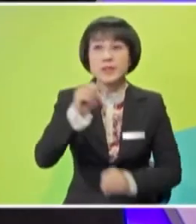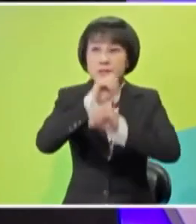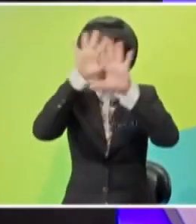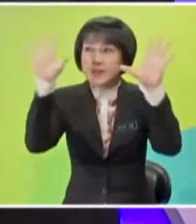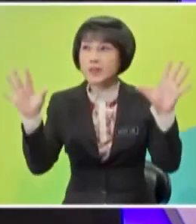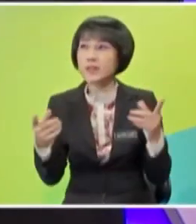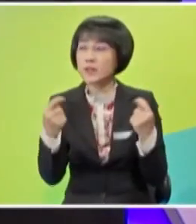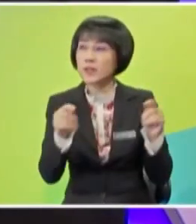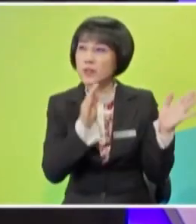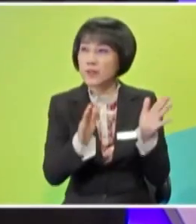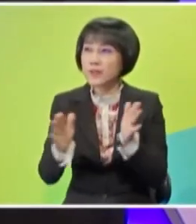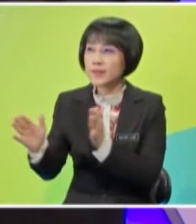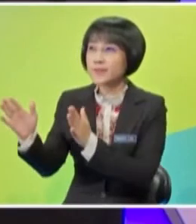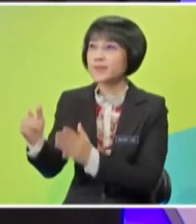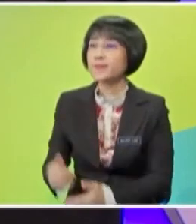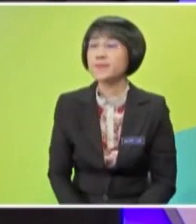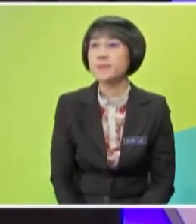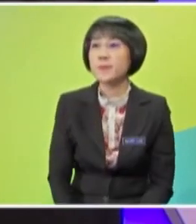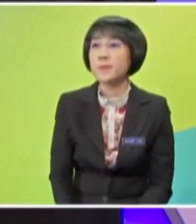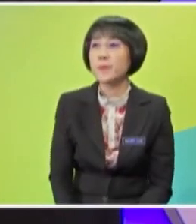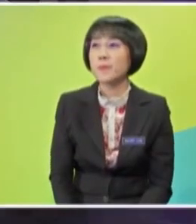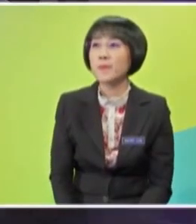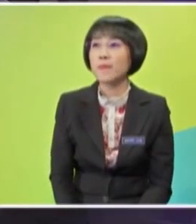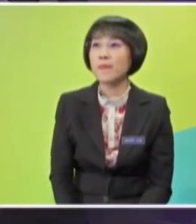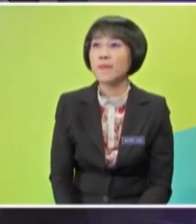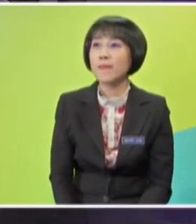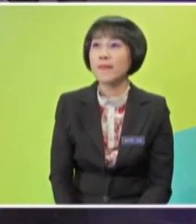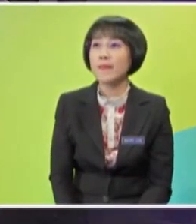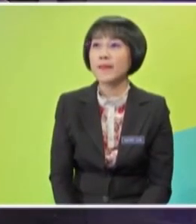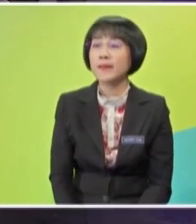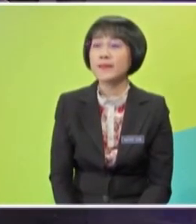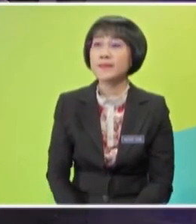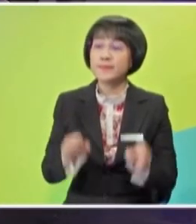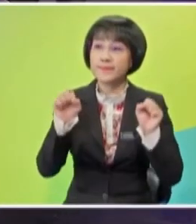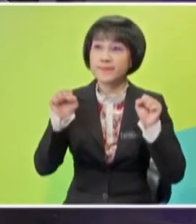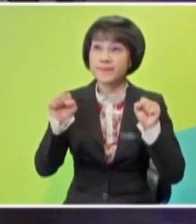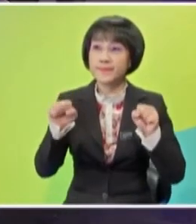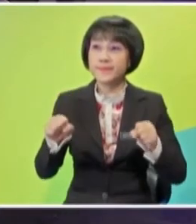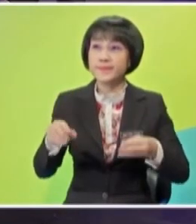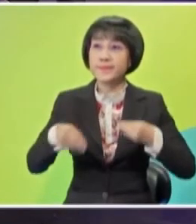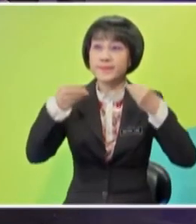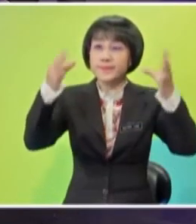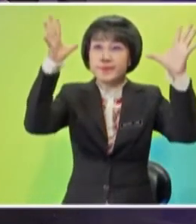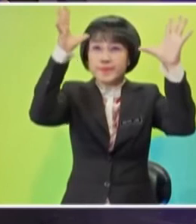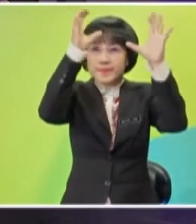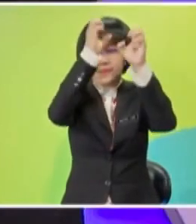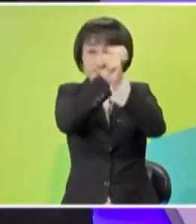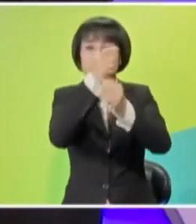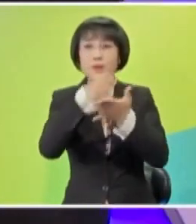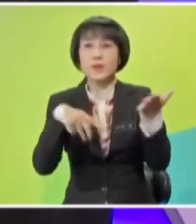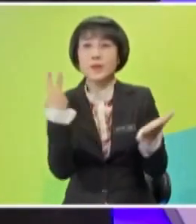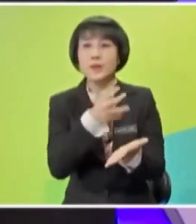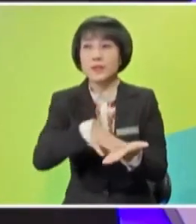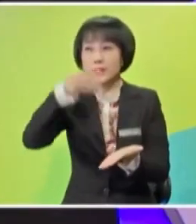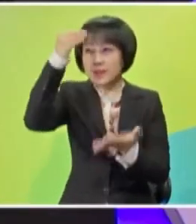what they have shown. Yes, that's right. And before we end our lesson today, could you kindly give us a short summary of what we have already learned today? Yes. So this